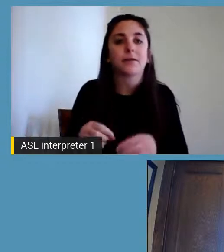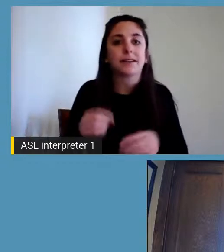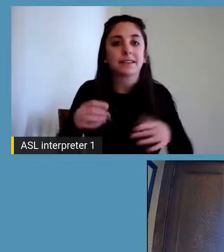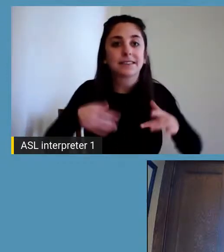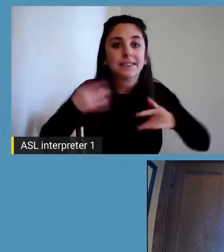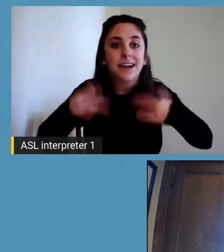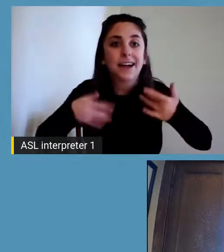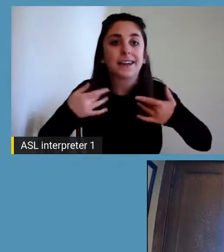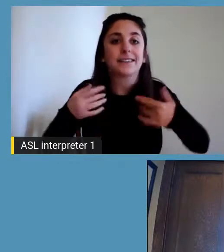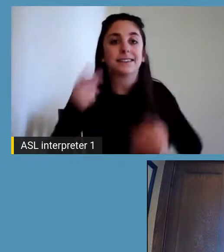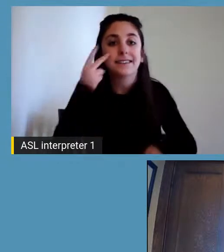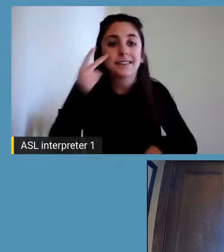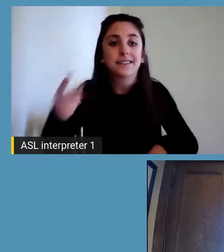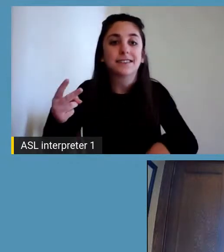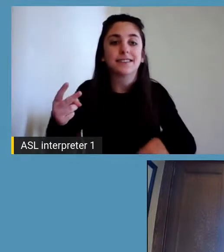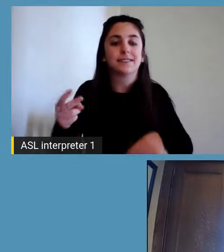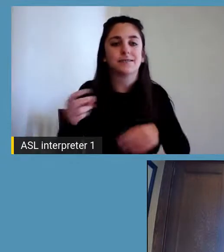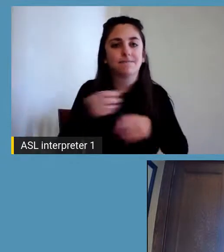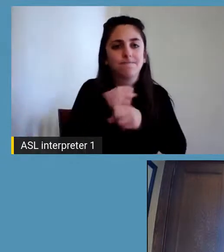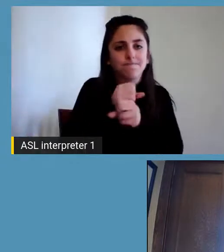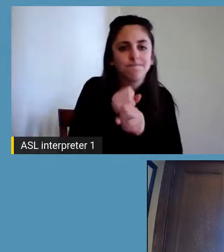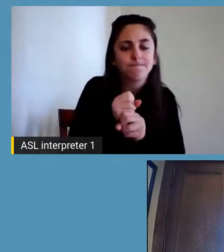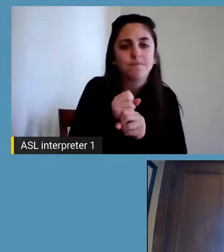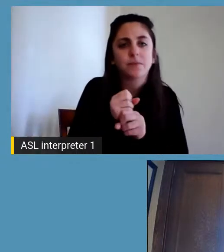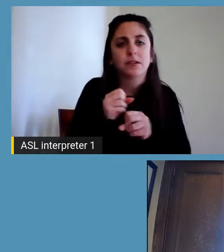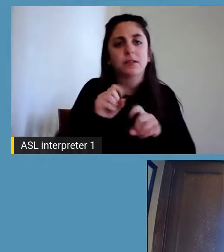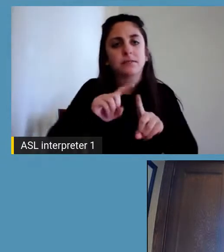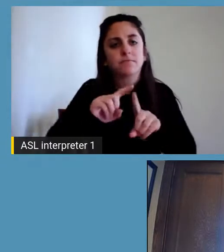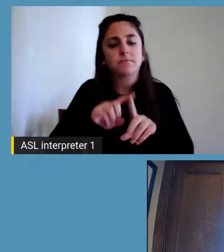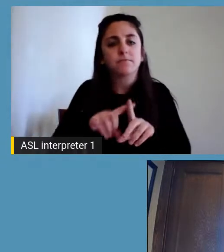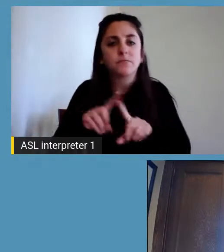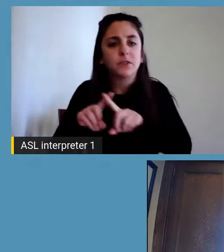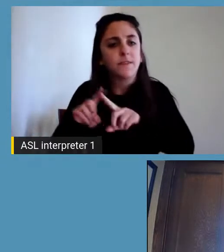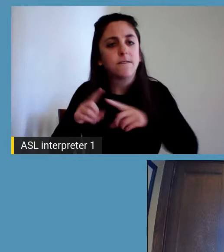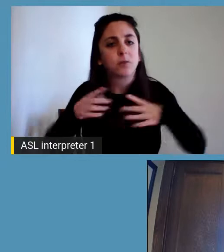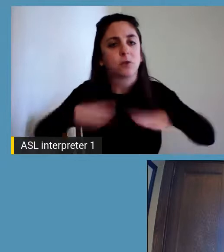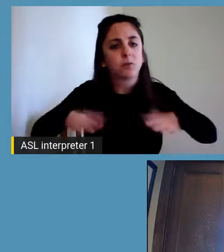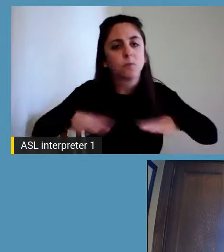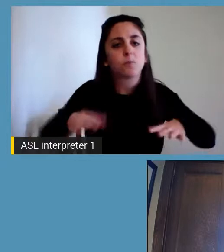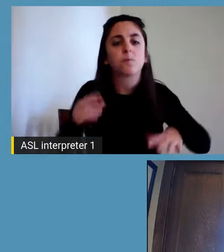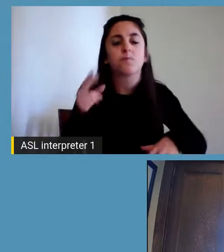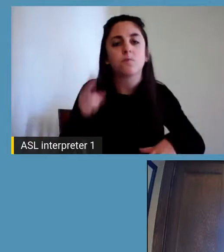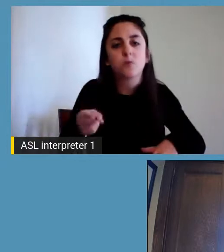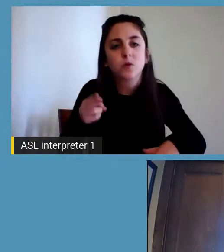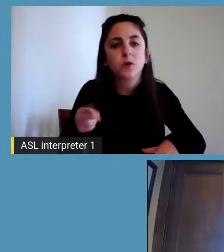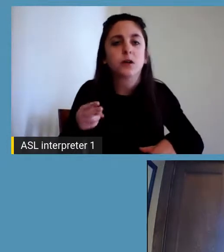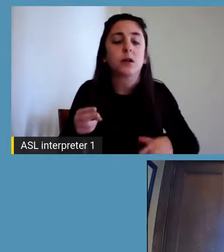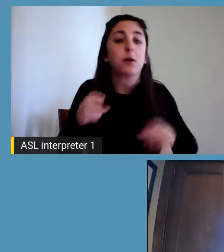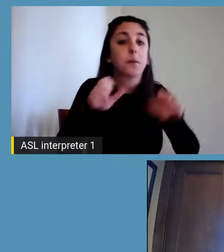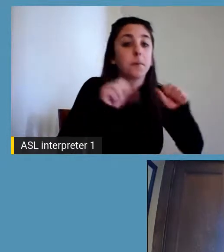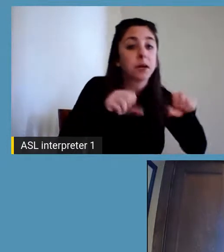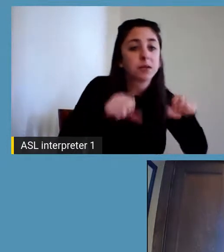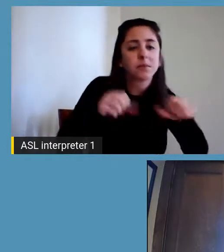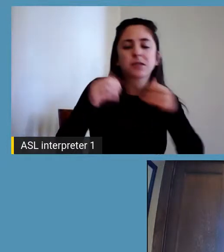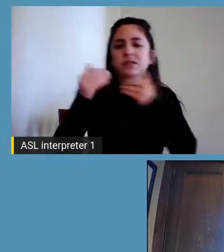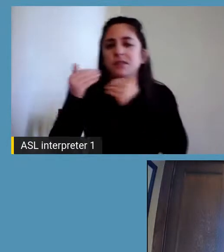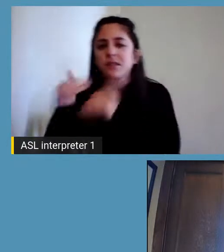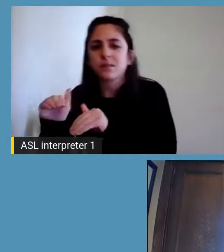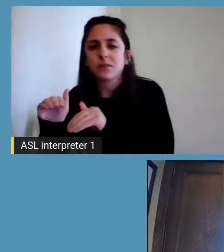pattern cutting and construction of historical garments. What do you perceive are the possibilities and limitations of this?